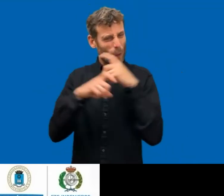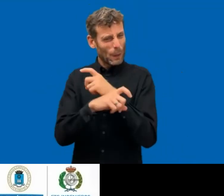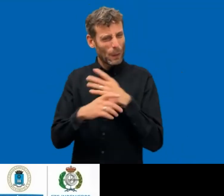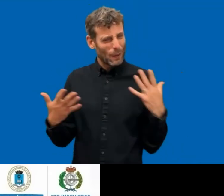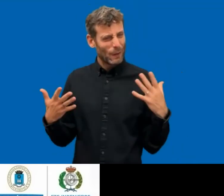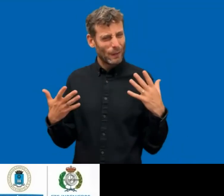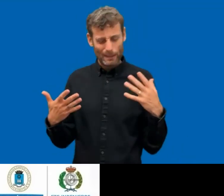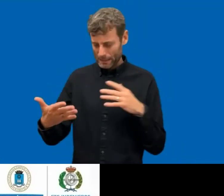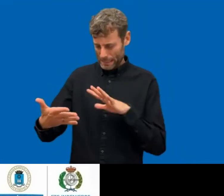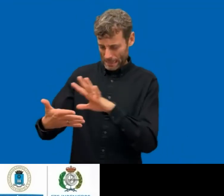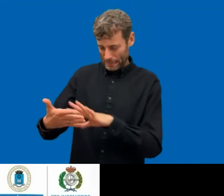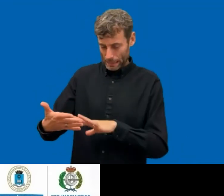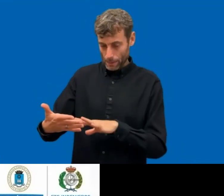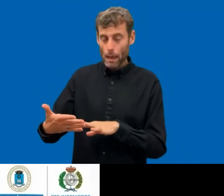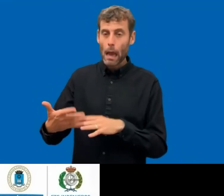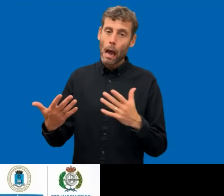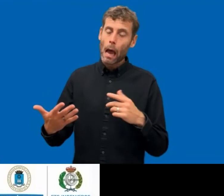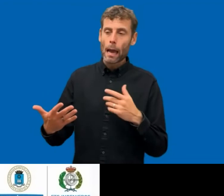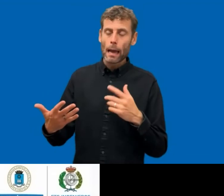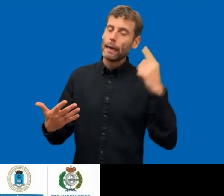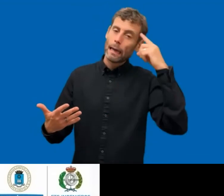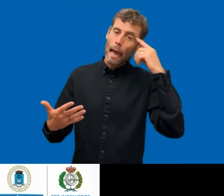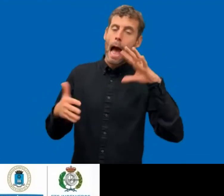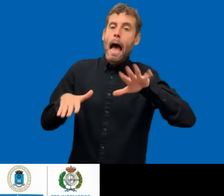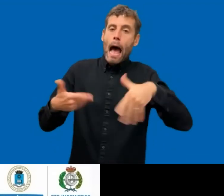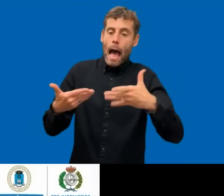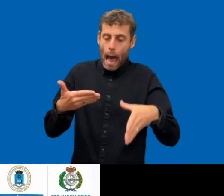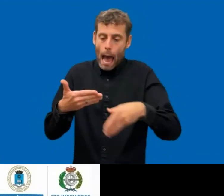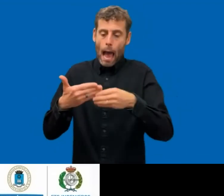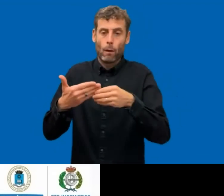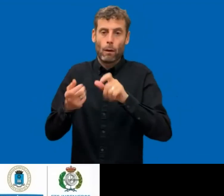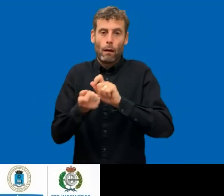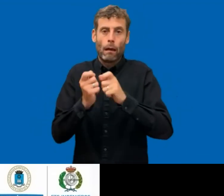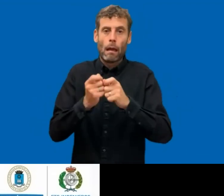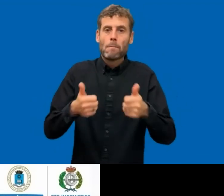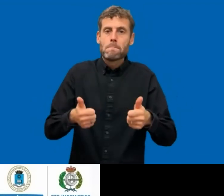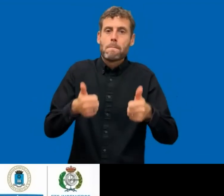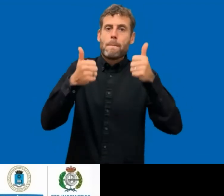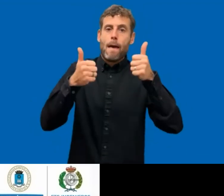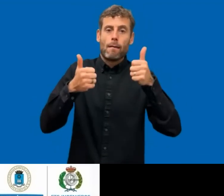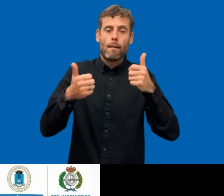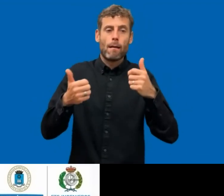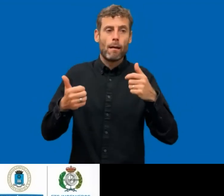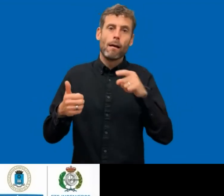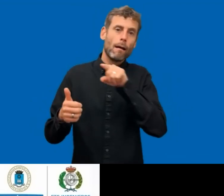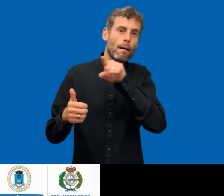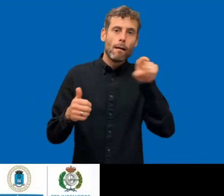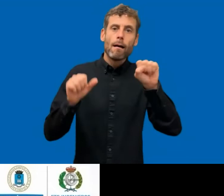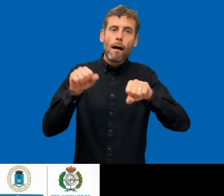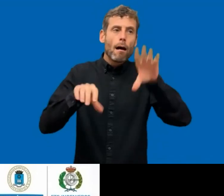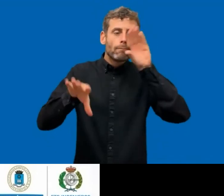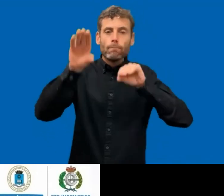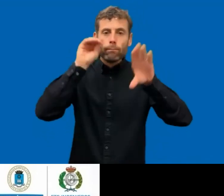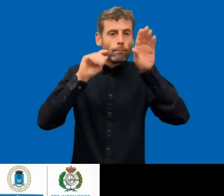and several things that can be done better. So that's kind of the short list. So we got several good ideas from the audience when it comes to involving